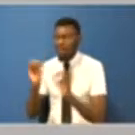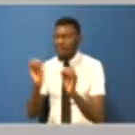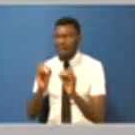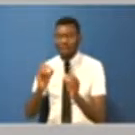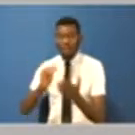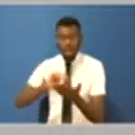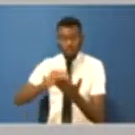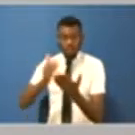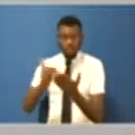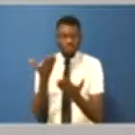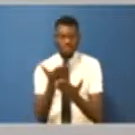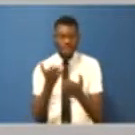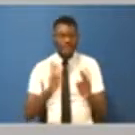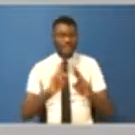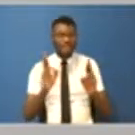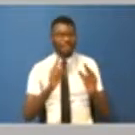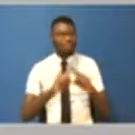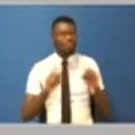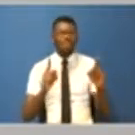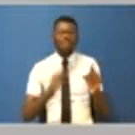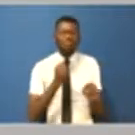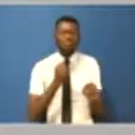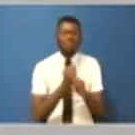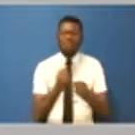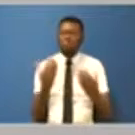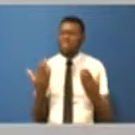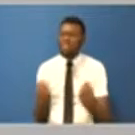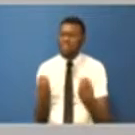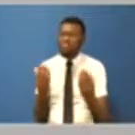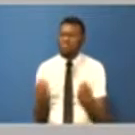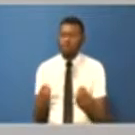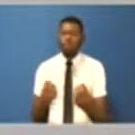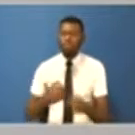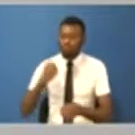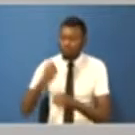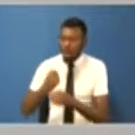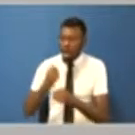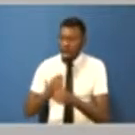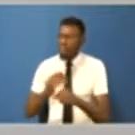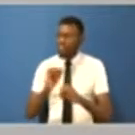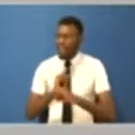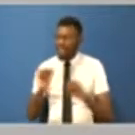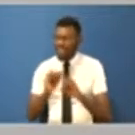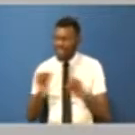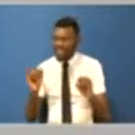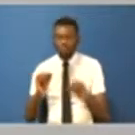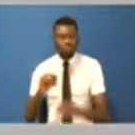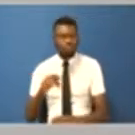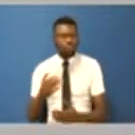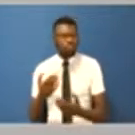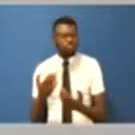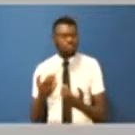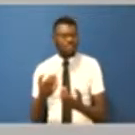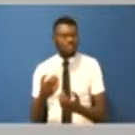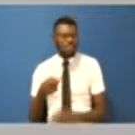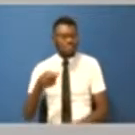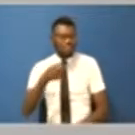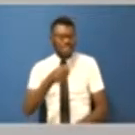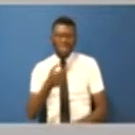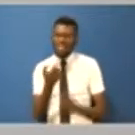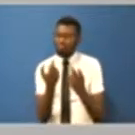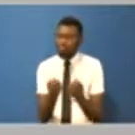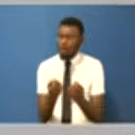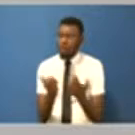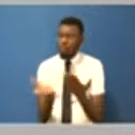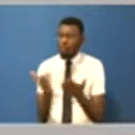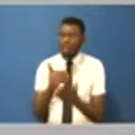funding for something simple such as which is minimum wage which is all that's required to collect